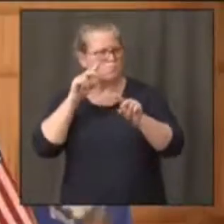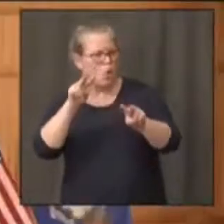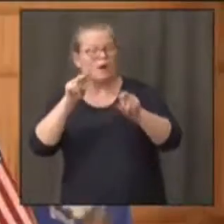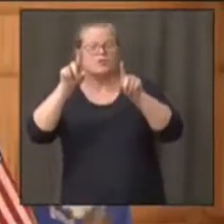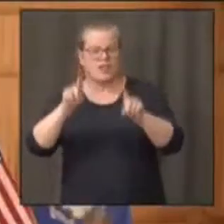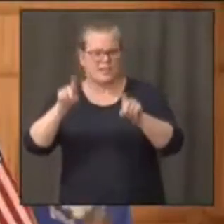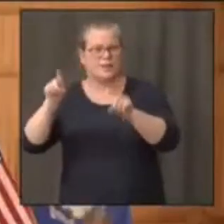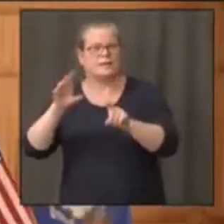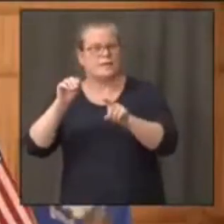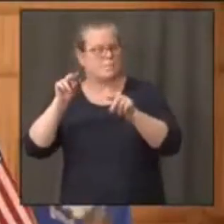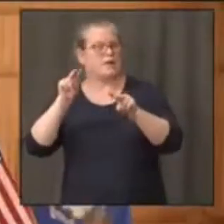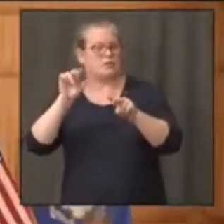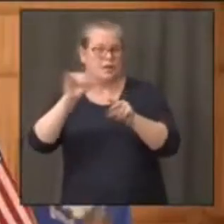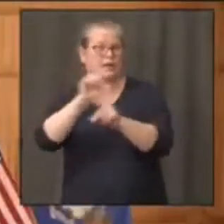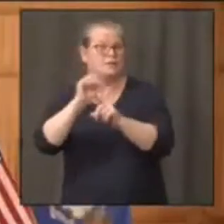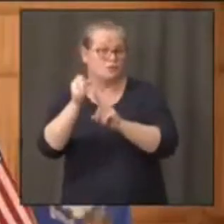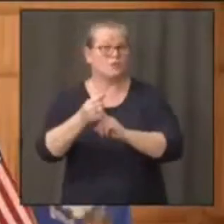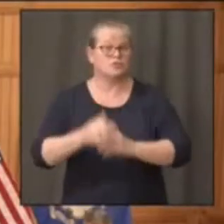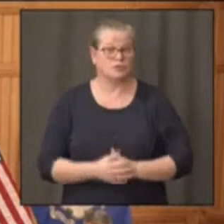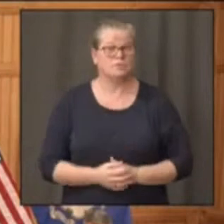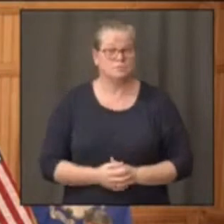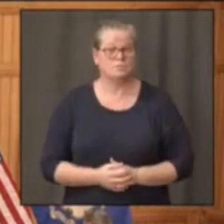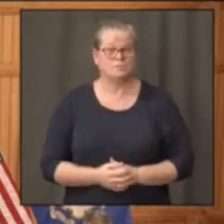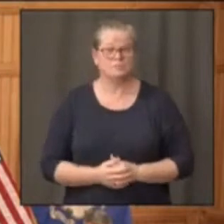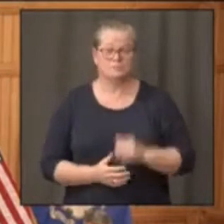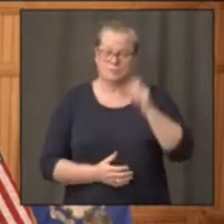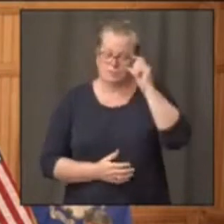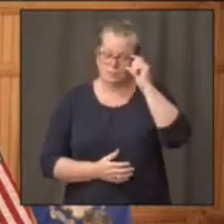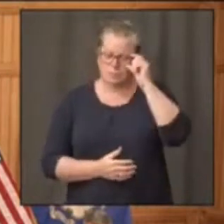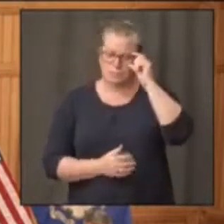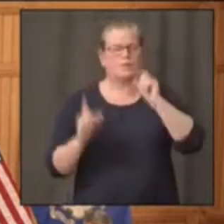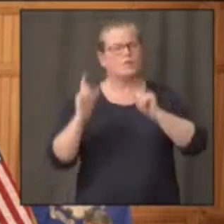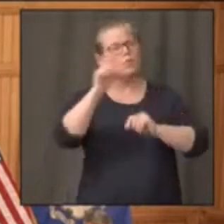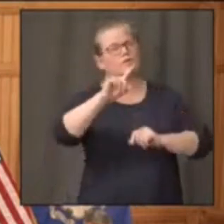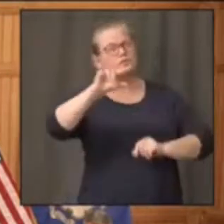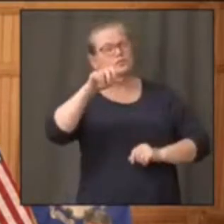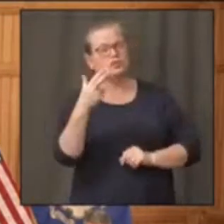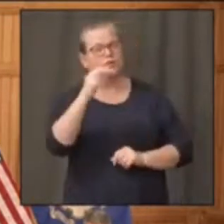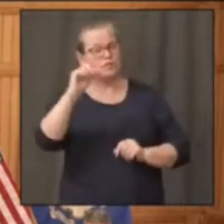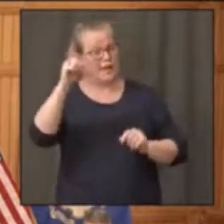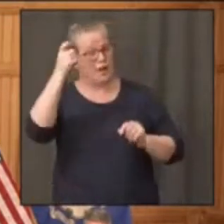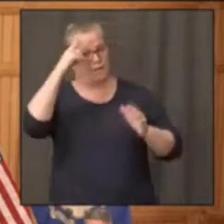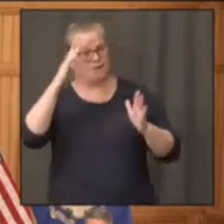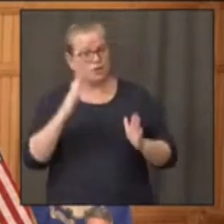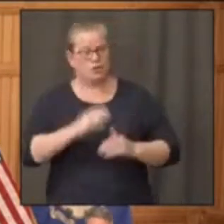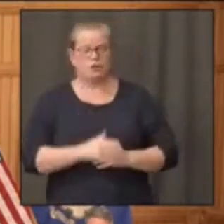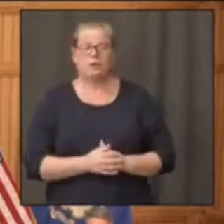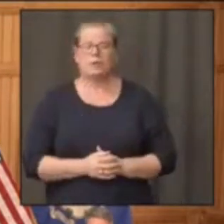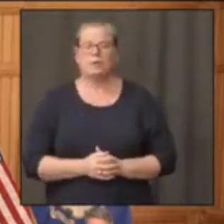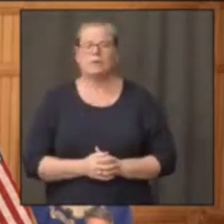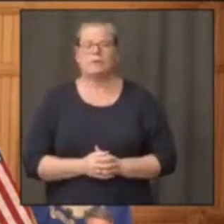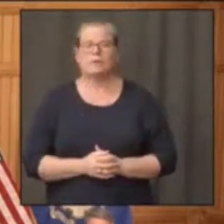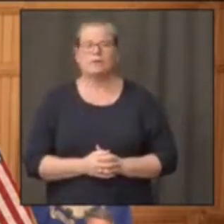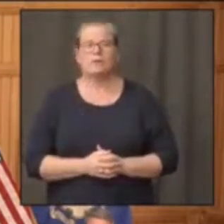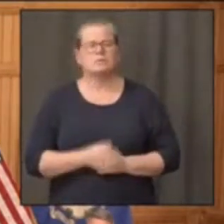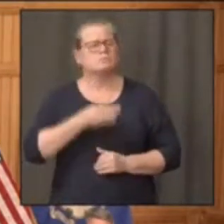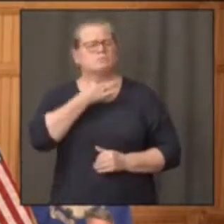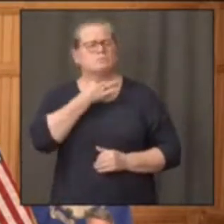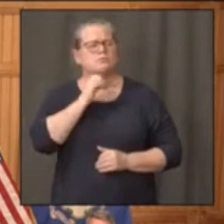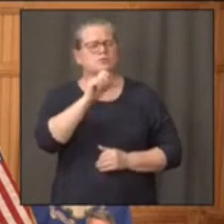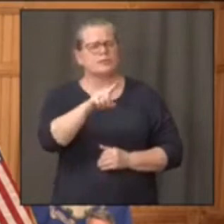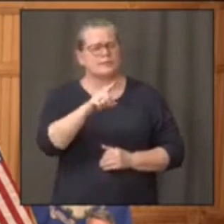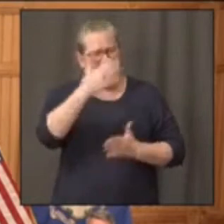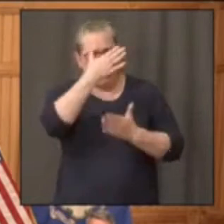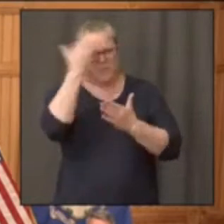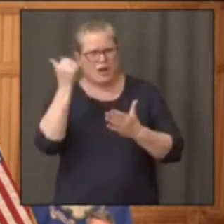And for Josh and the governor, can you give us I've forgotten what percentage of tests are